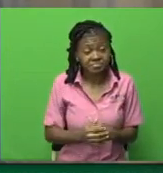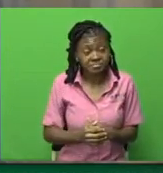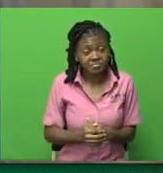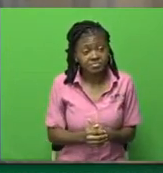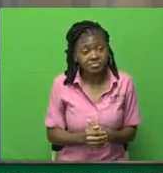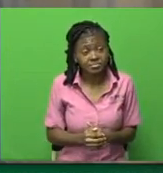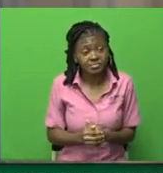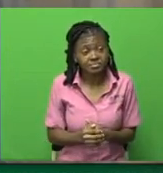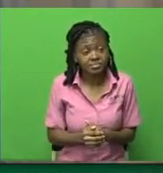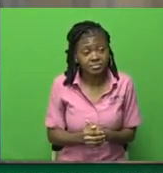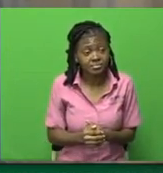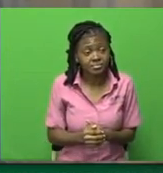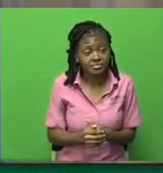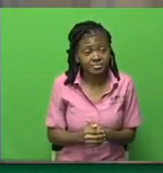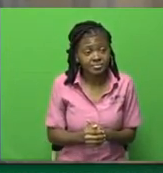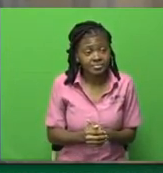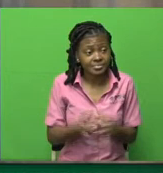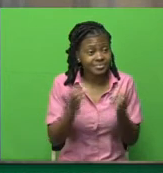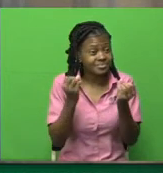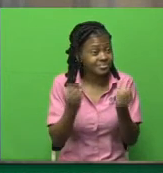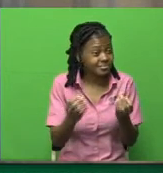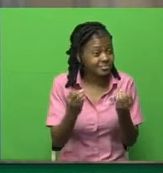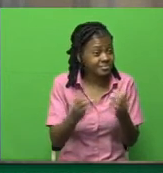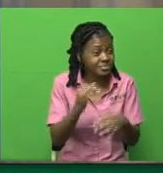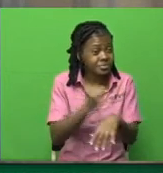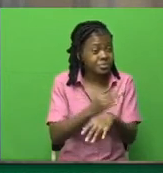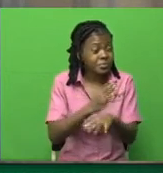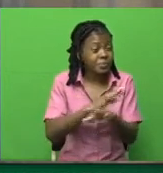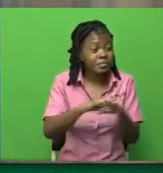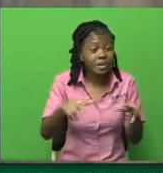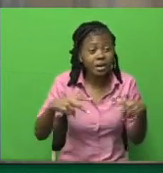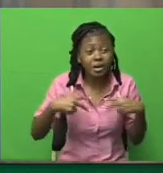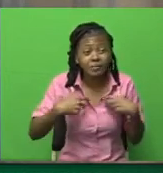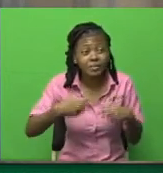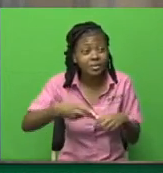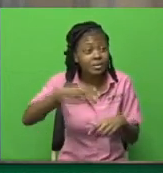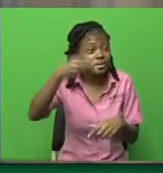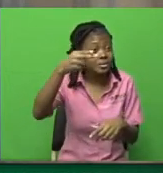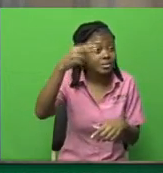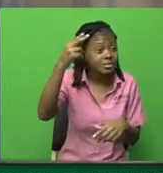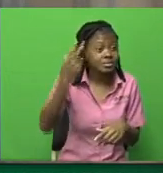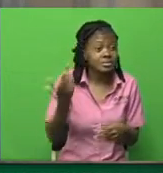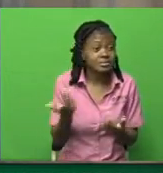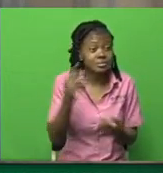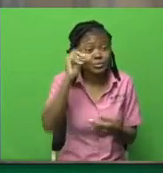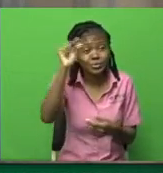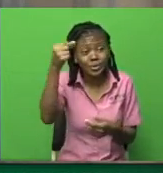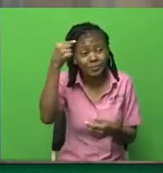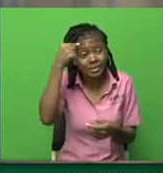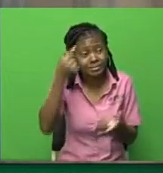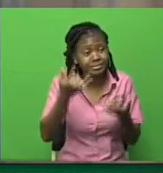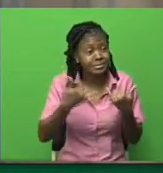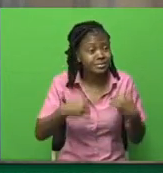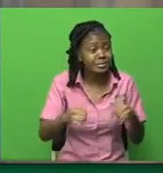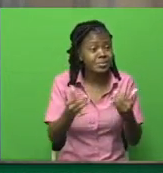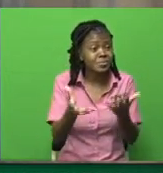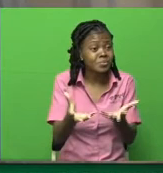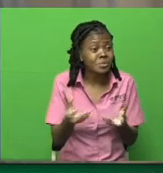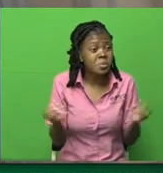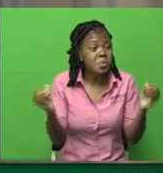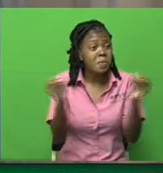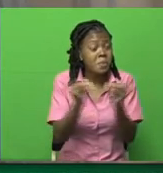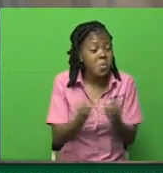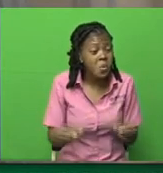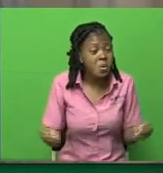the joblessness is already so high and the government has helped and it seems on creating more joblessness more